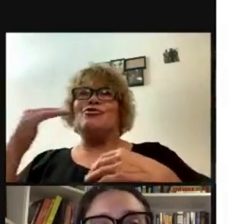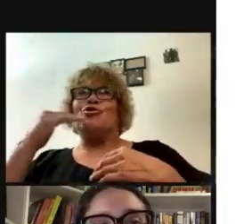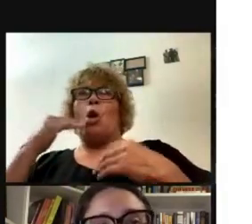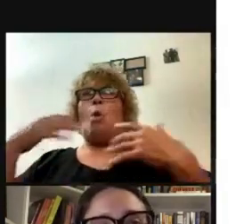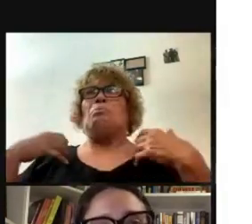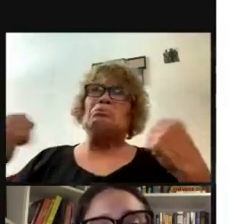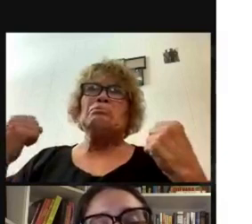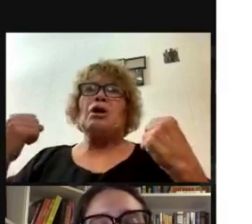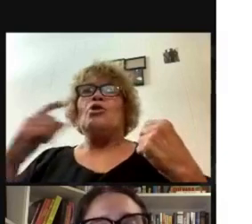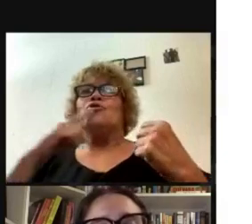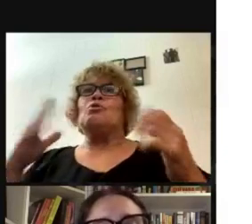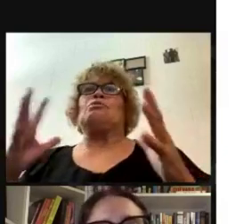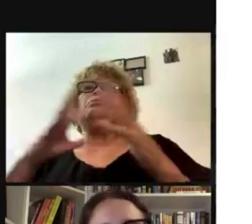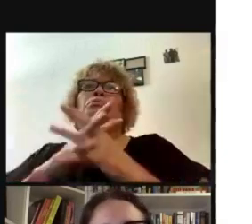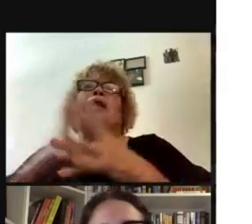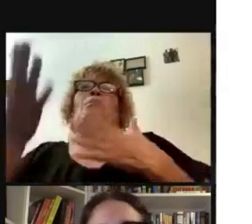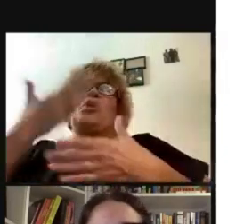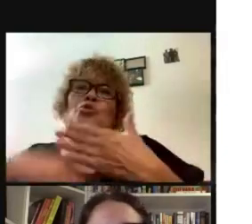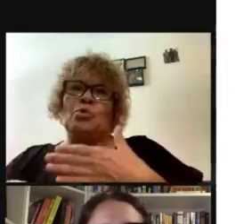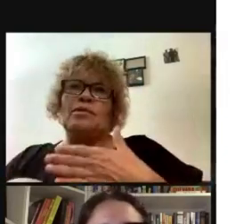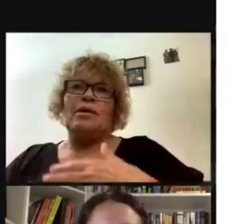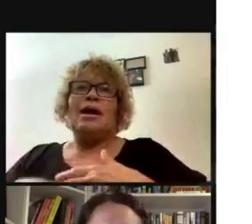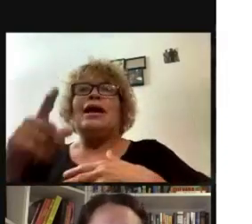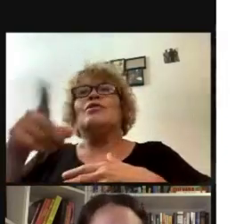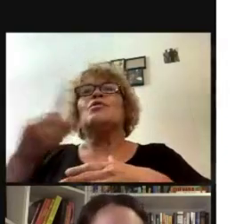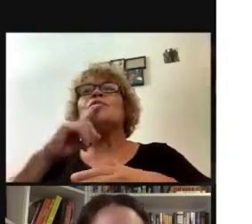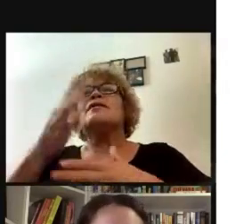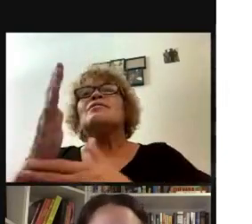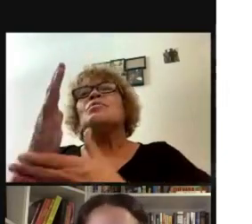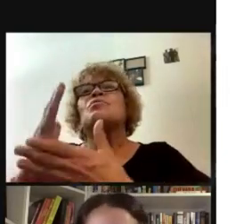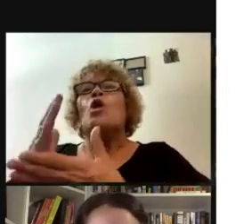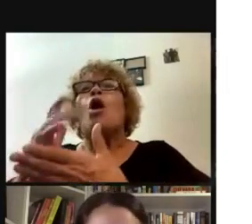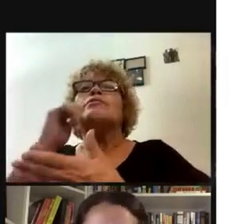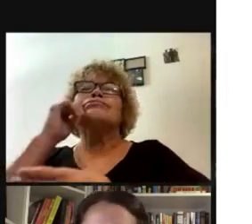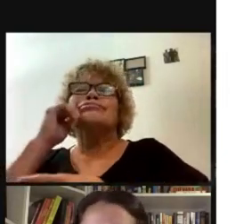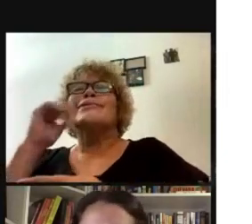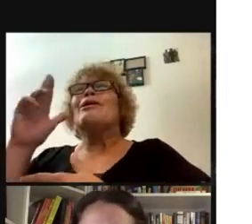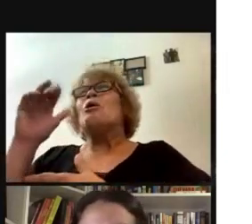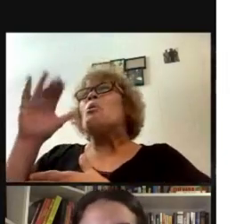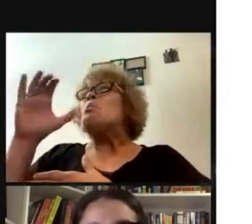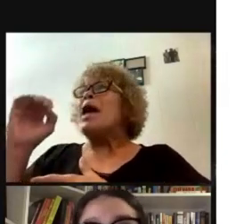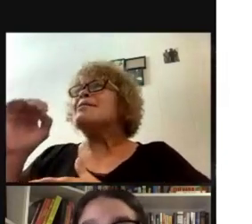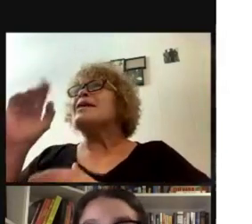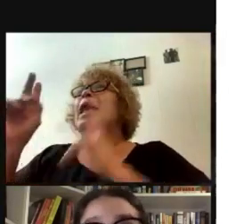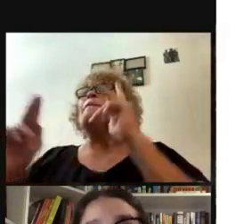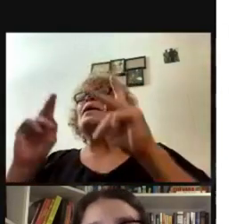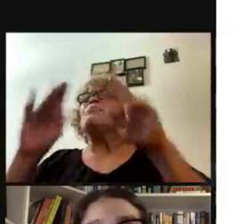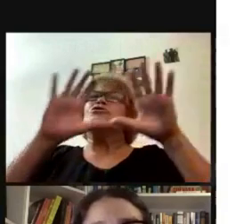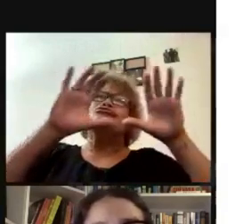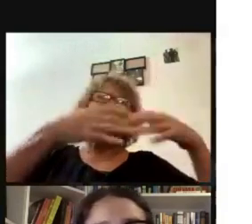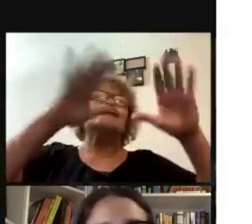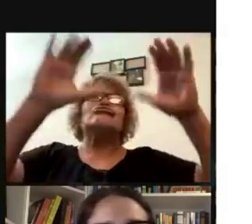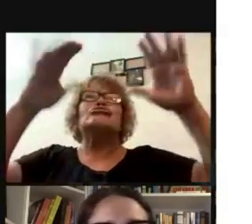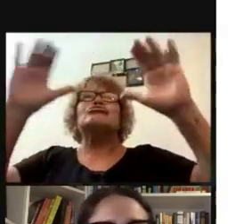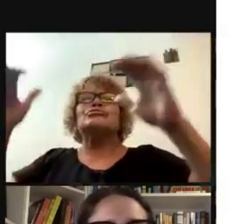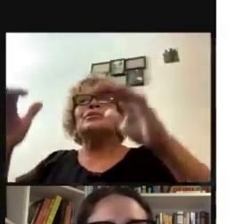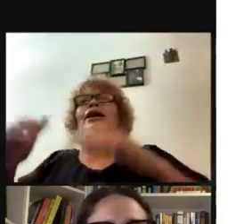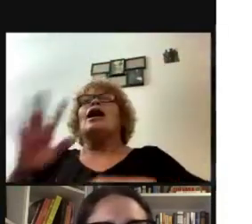correlated very strongly with already existing hierarchies of race, class, and ability and